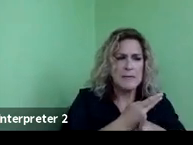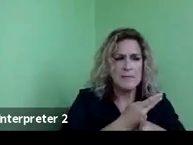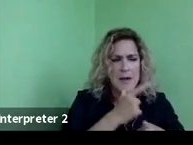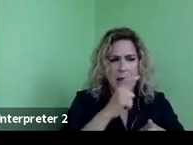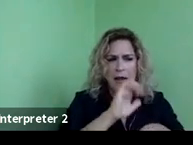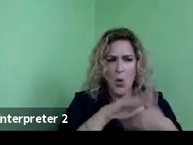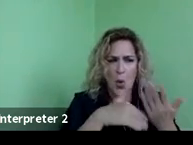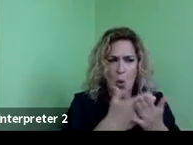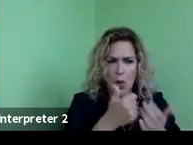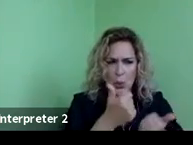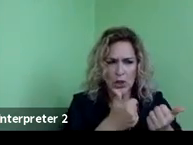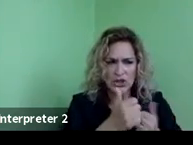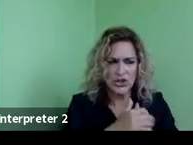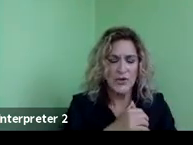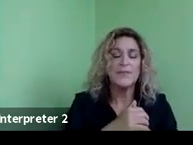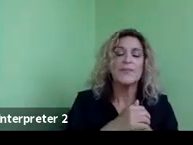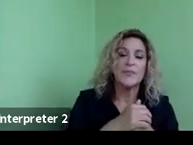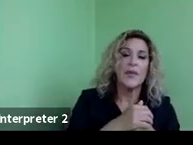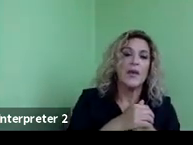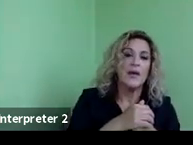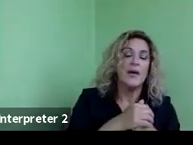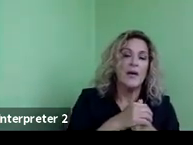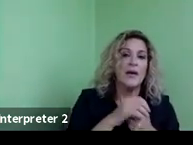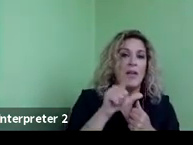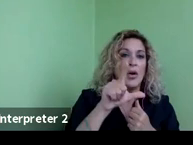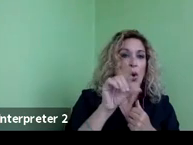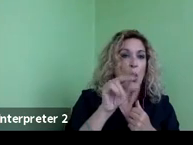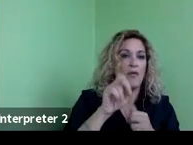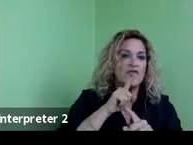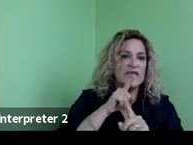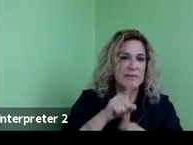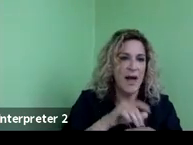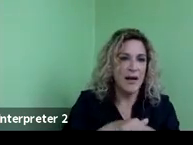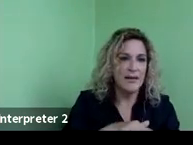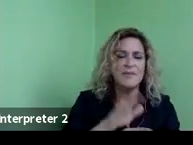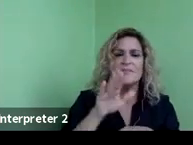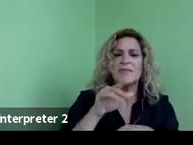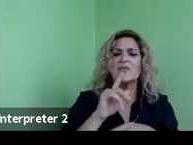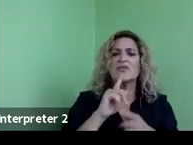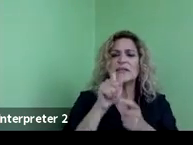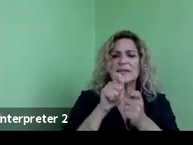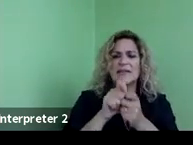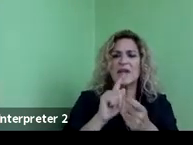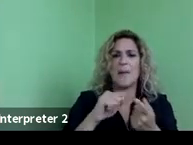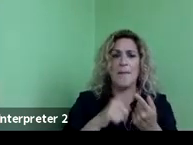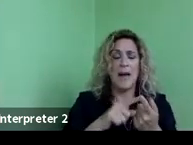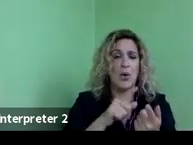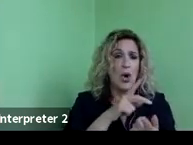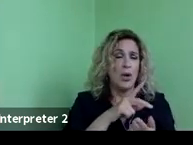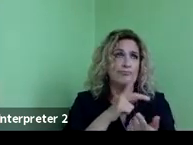So there is, those were actually, it's very specifically about personnel files as well.